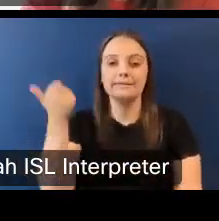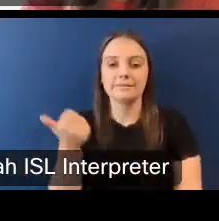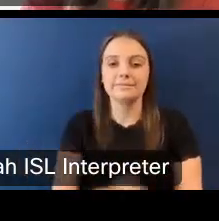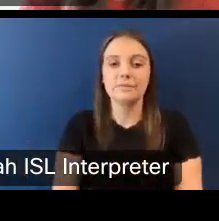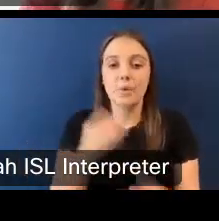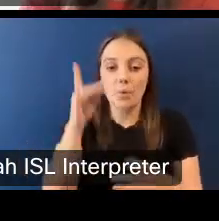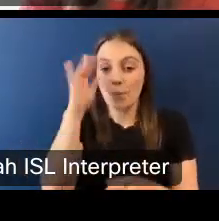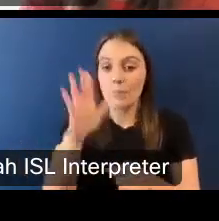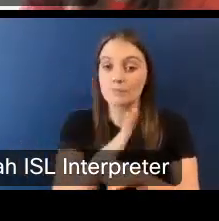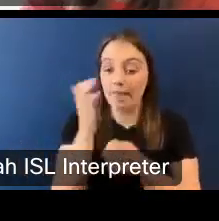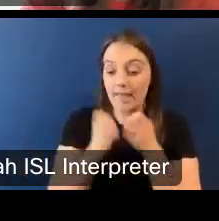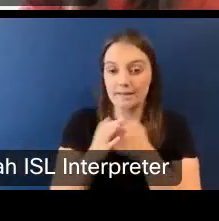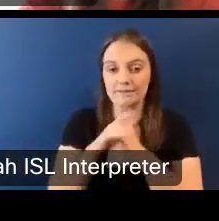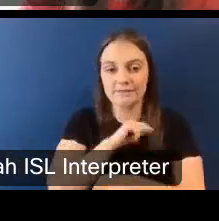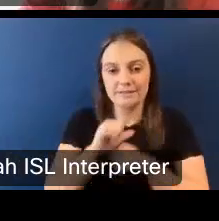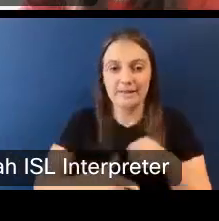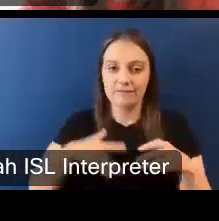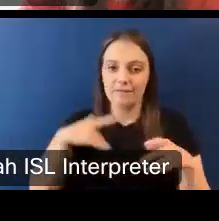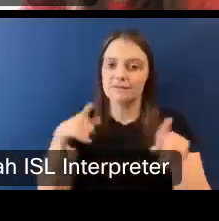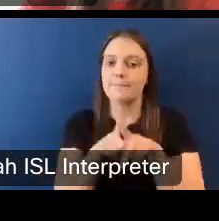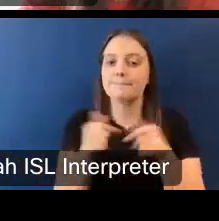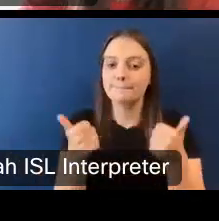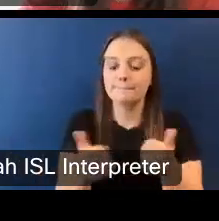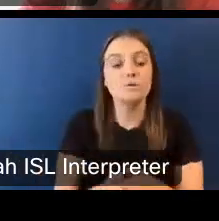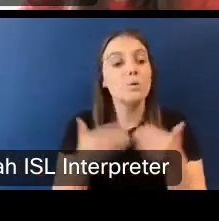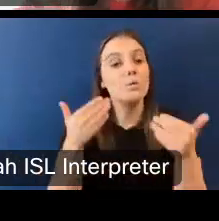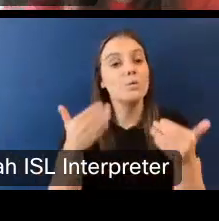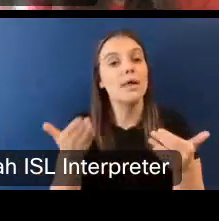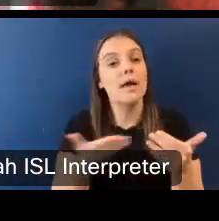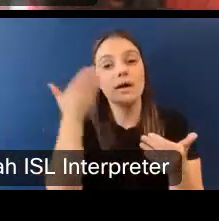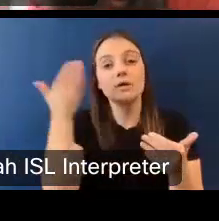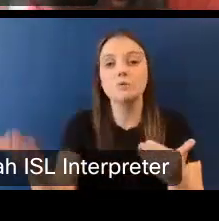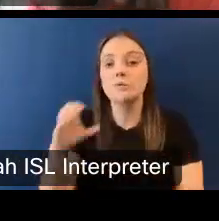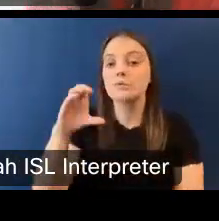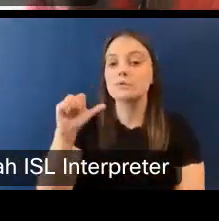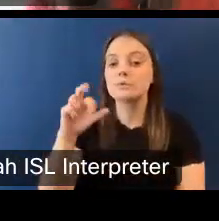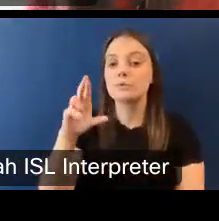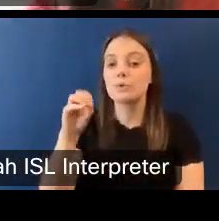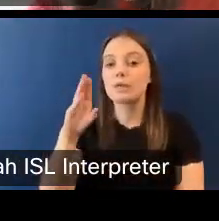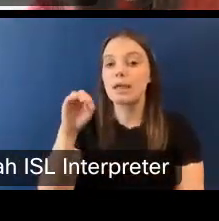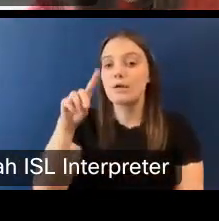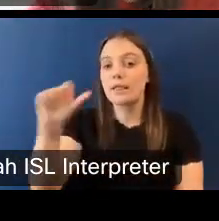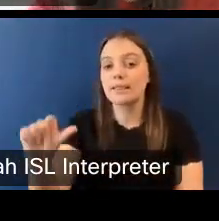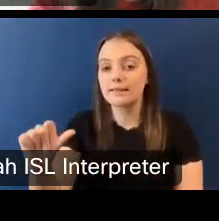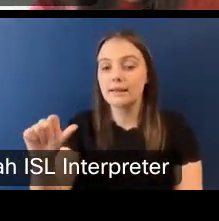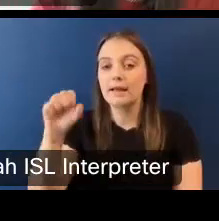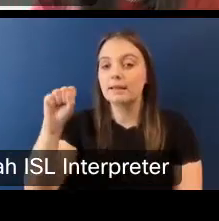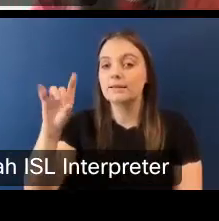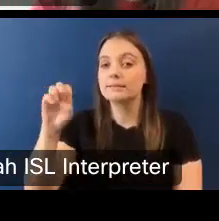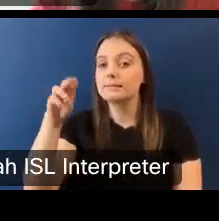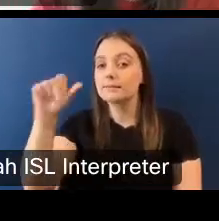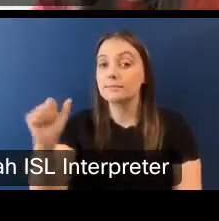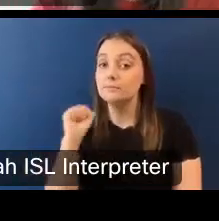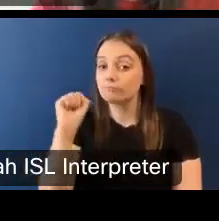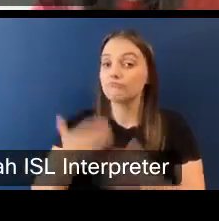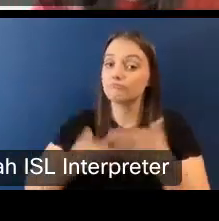of today, just a little bit. So with that in mind, I'm going to hand you over to Carolina Skemas, who is our service interaction designer, and she's going to talk you through that